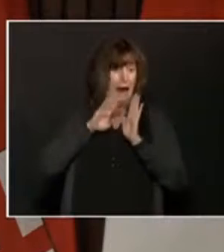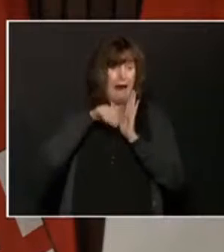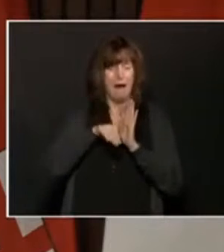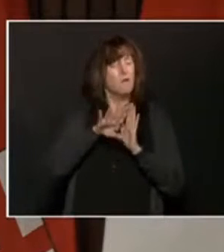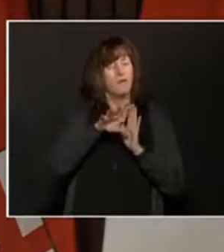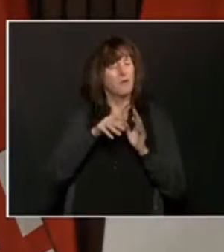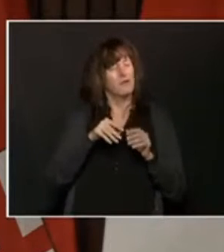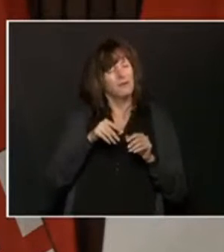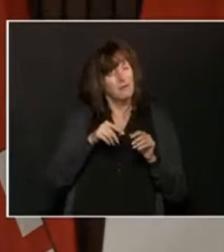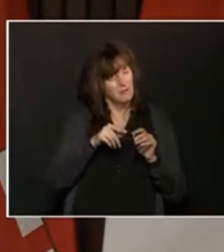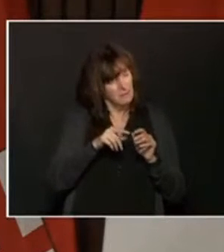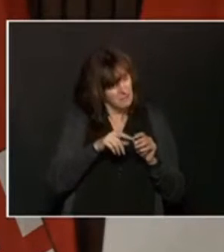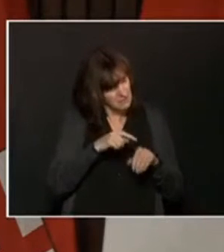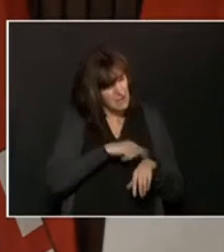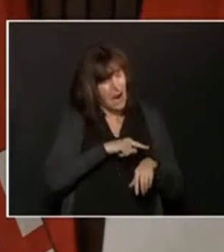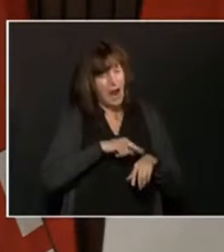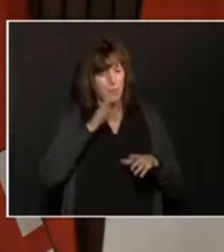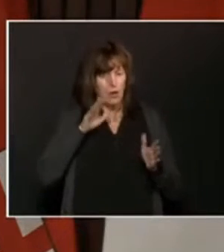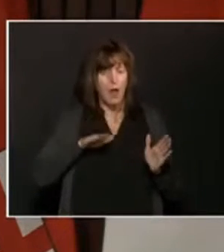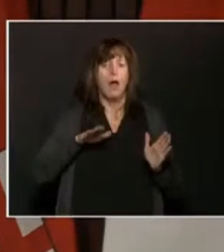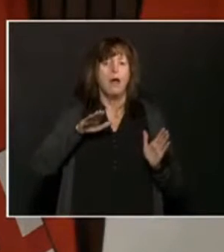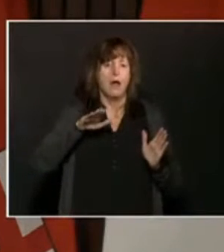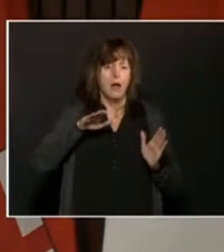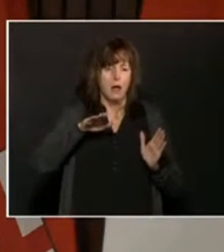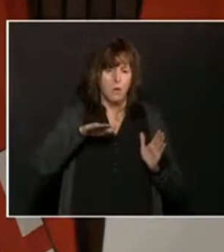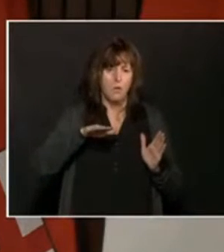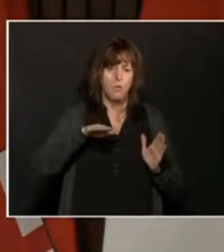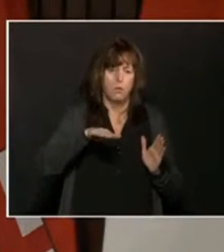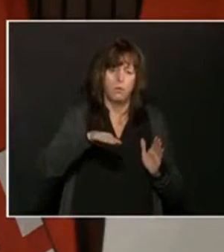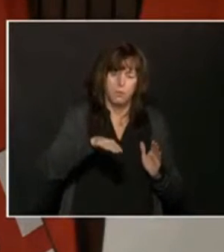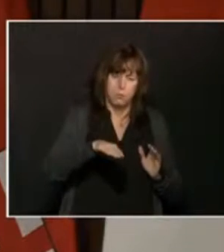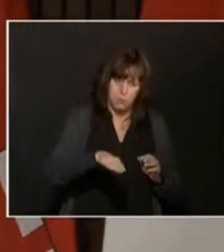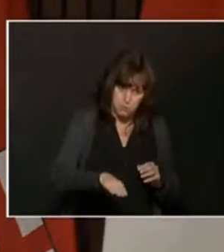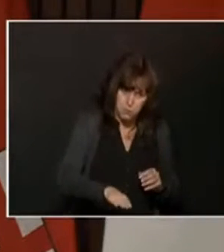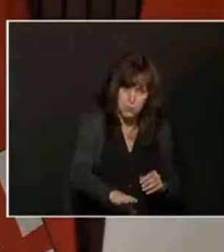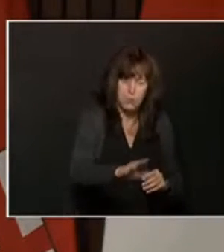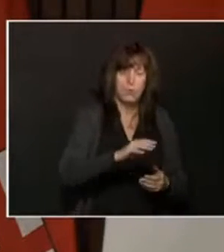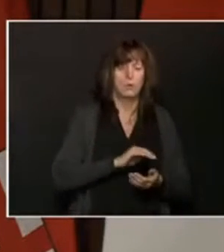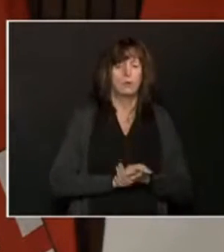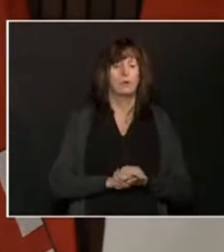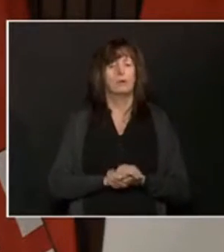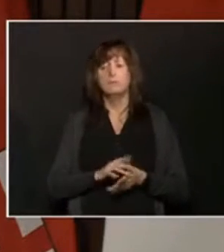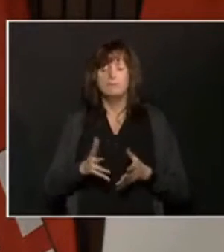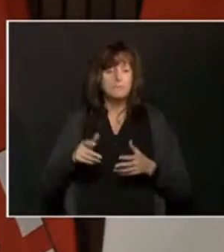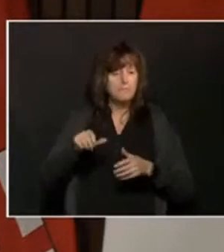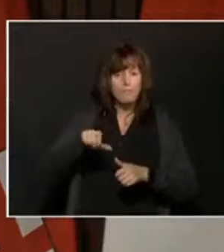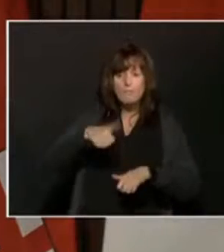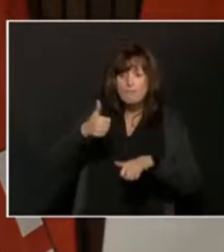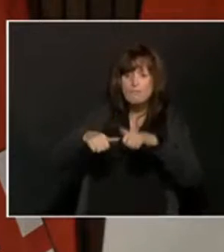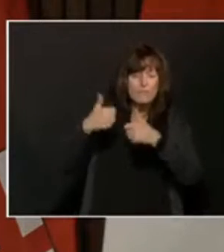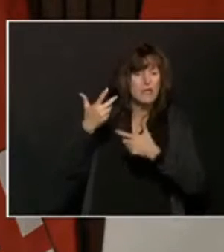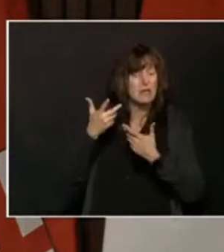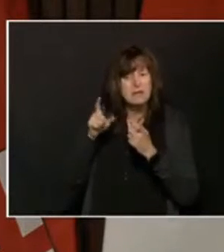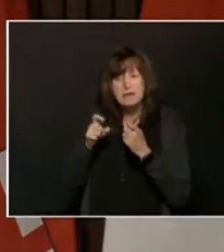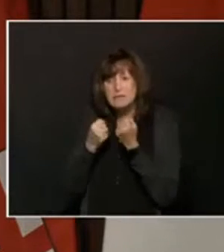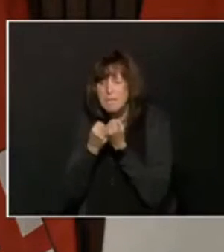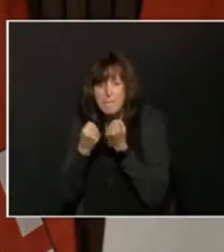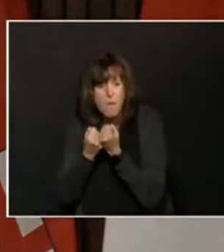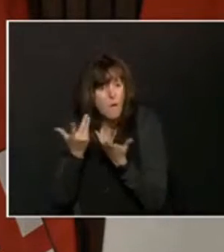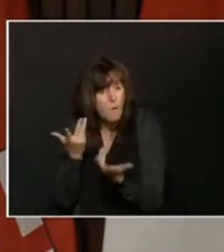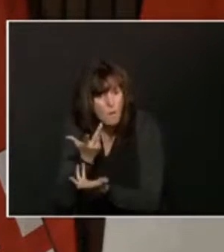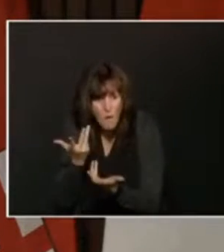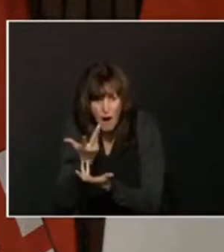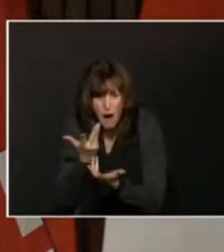over time. In terms of extra supports, it's everything from making sure that people don't have to choose between going